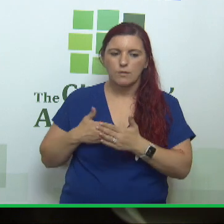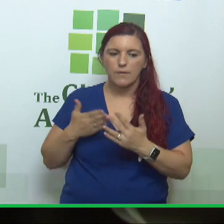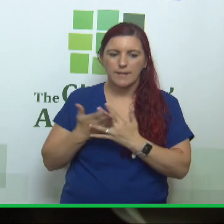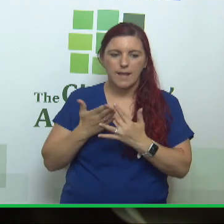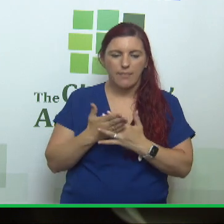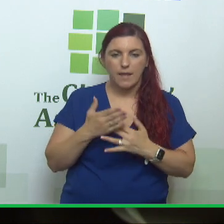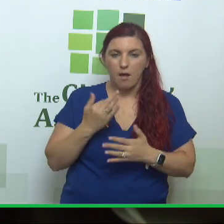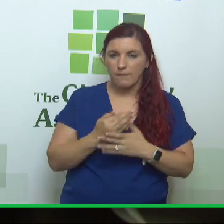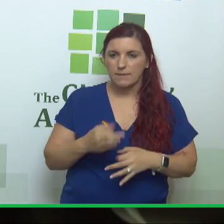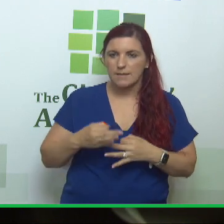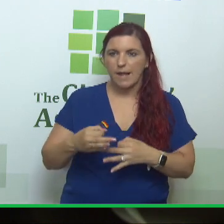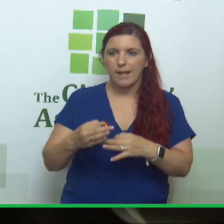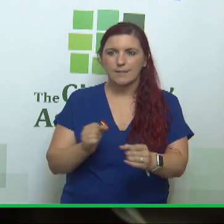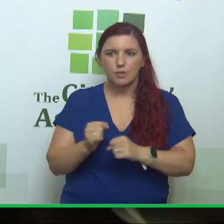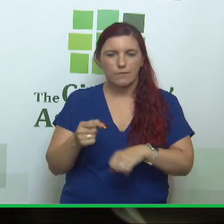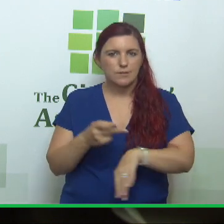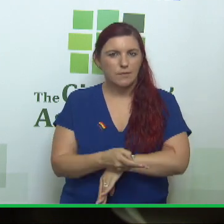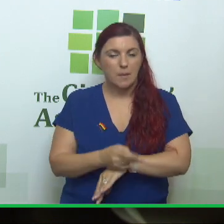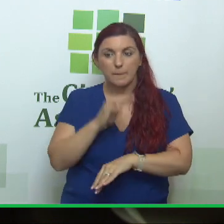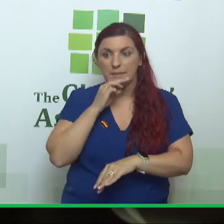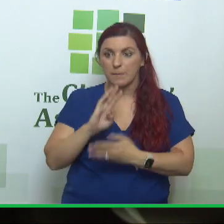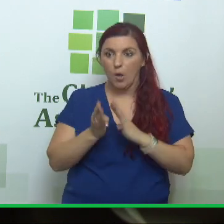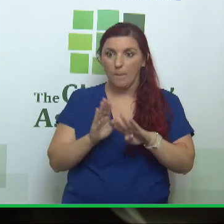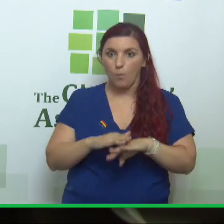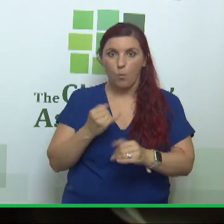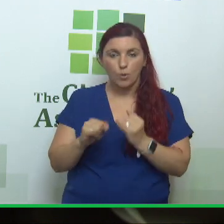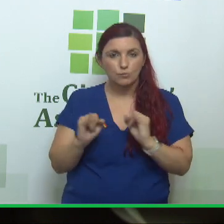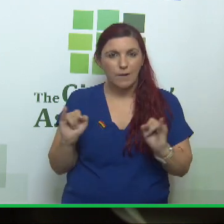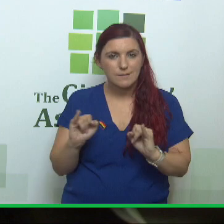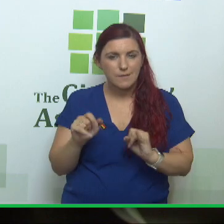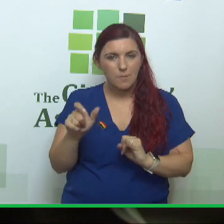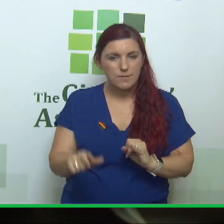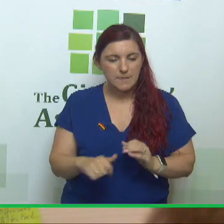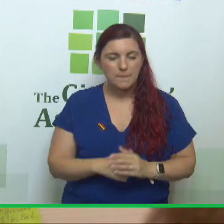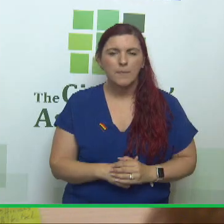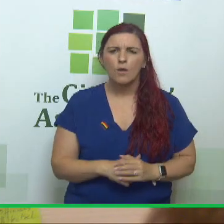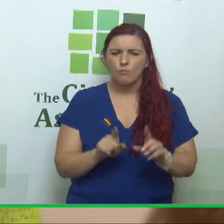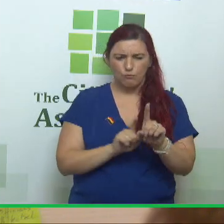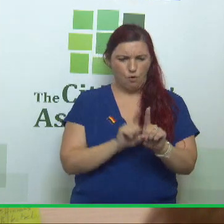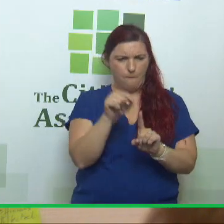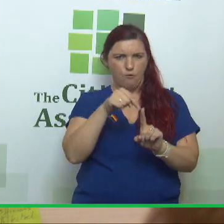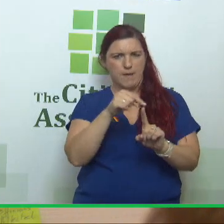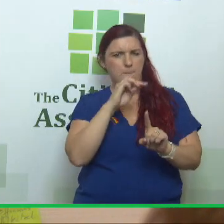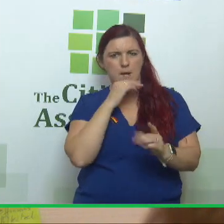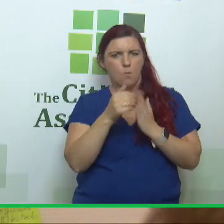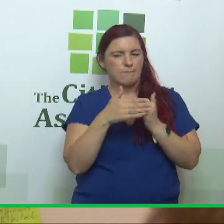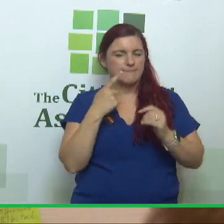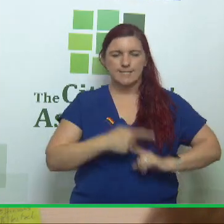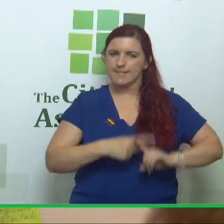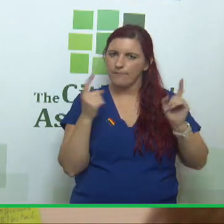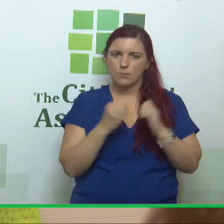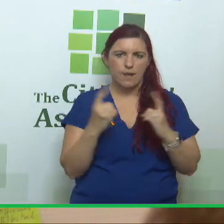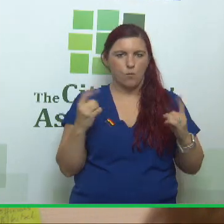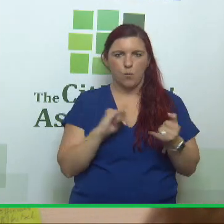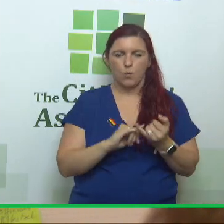their seeking support until crisis point. Addiction recovery looks different for every individual client that accesses our